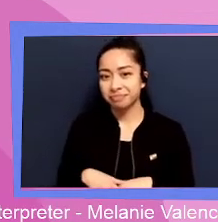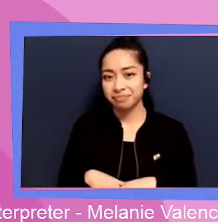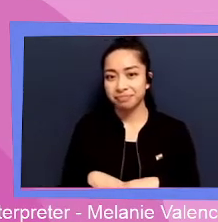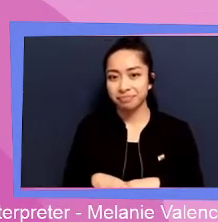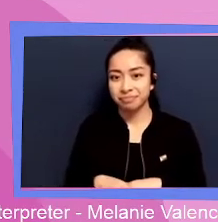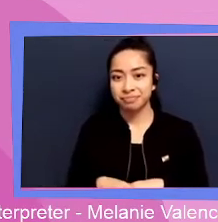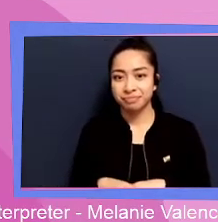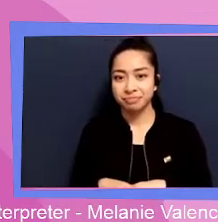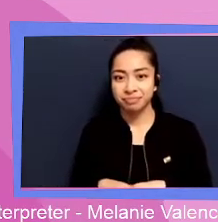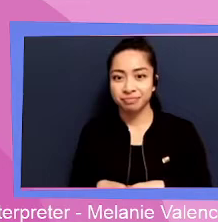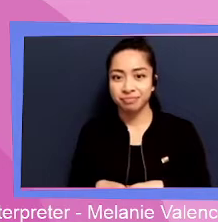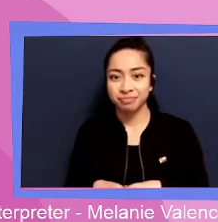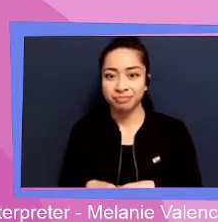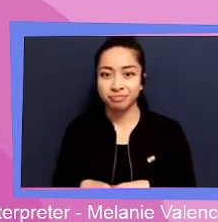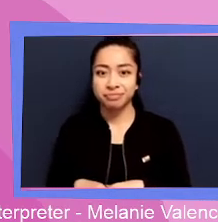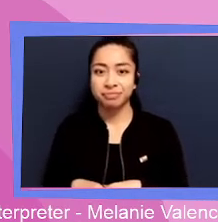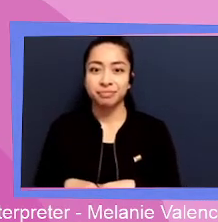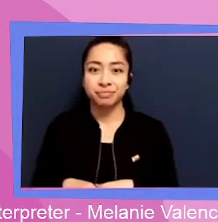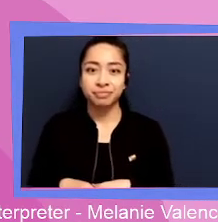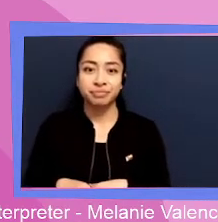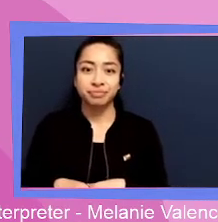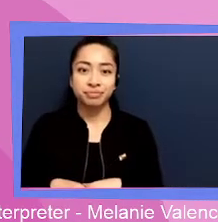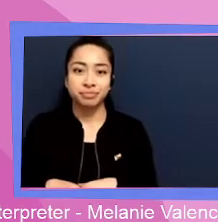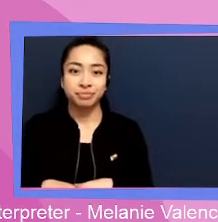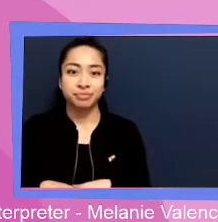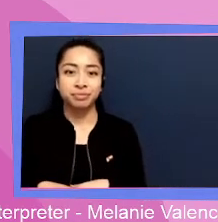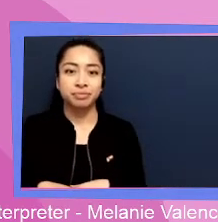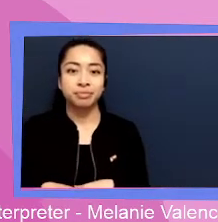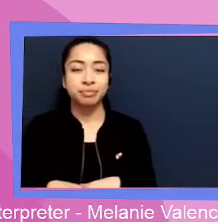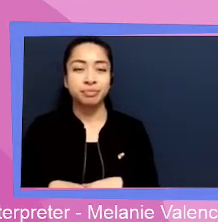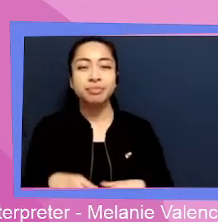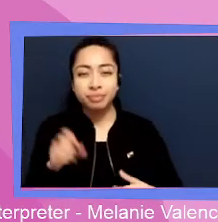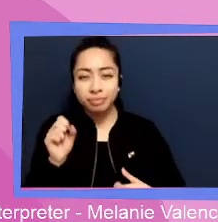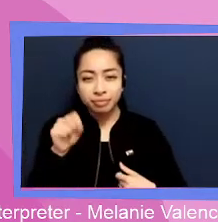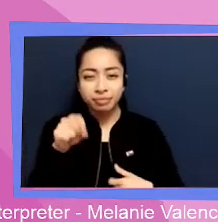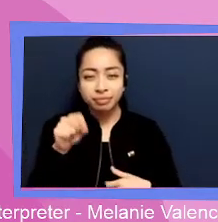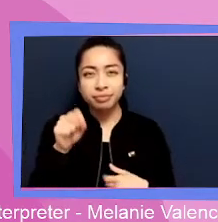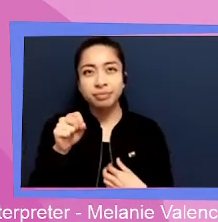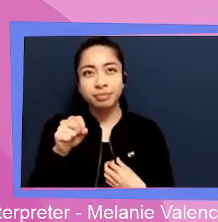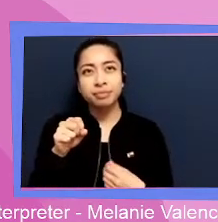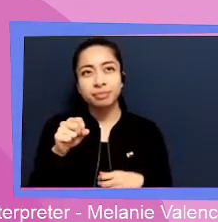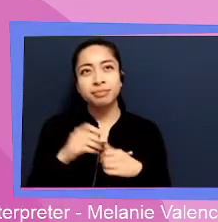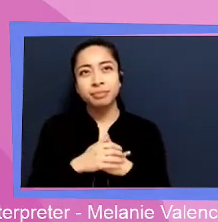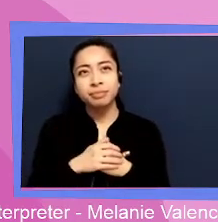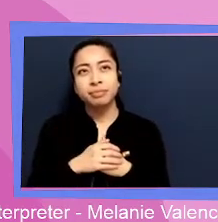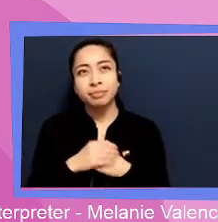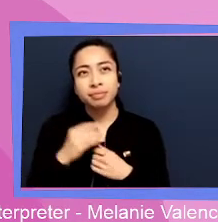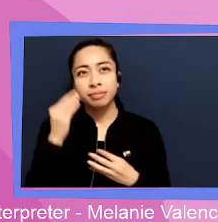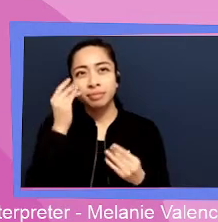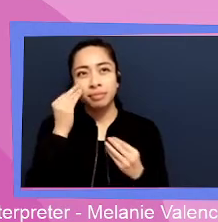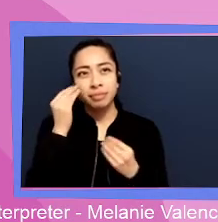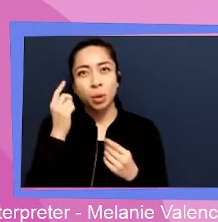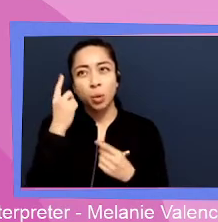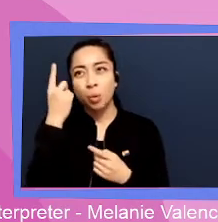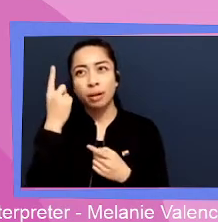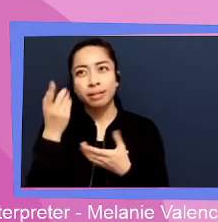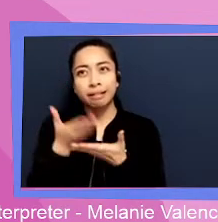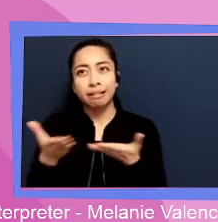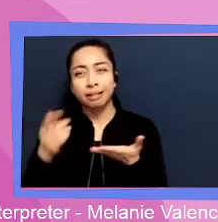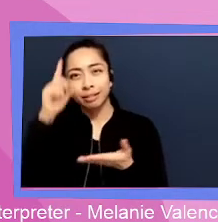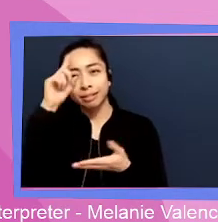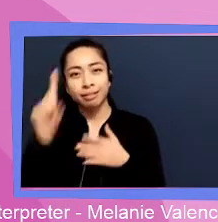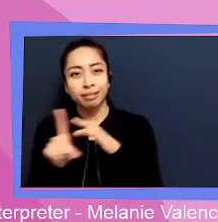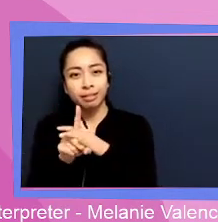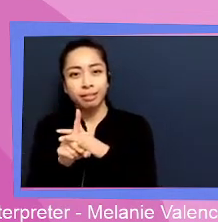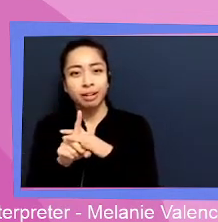Mm-hmm. For me, to be honest, like when I was writing the book, one of the thoughts that came to mind is that I